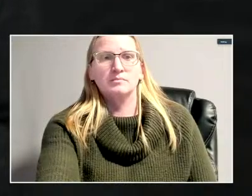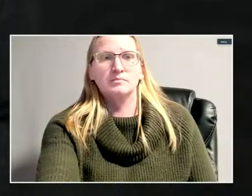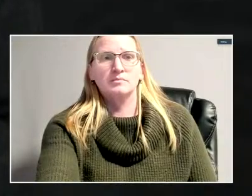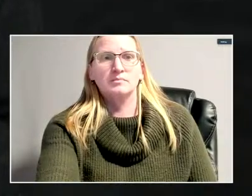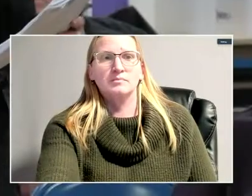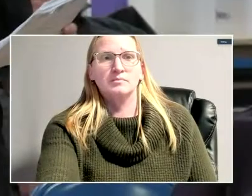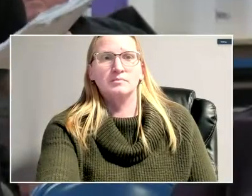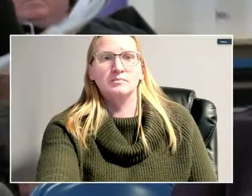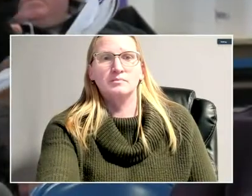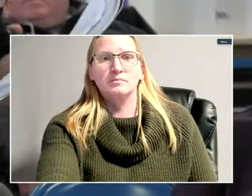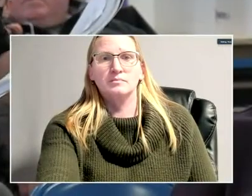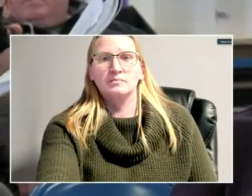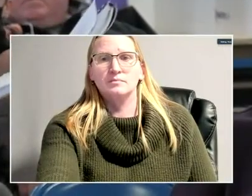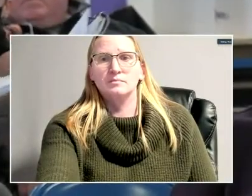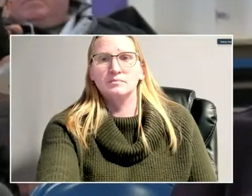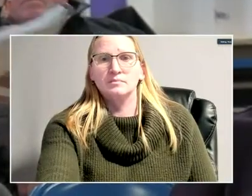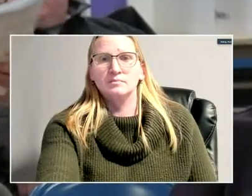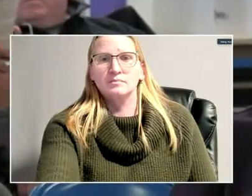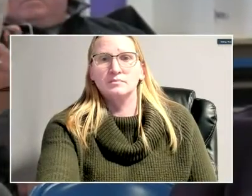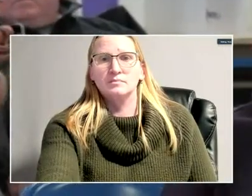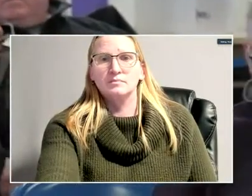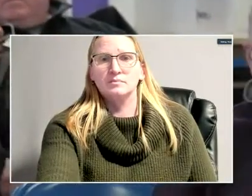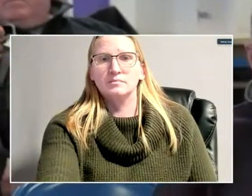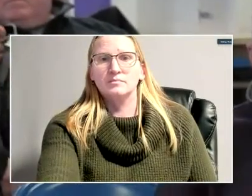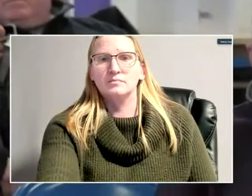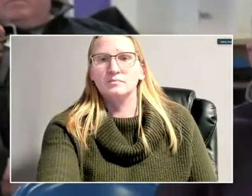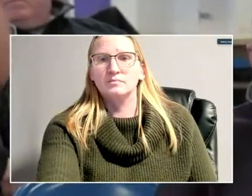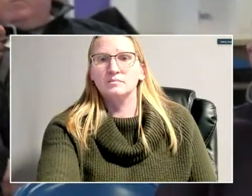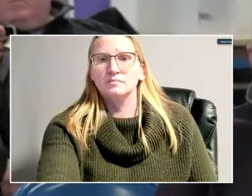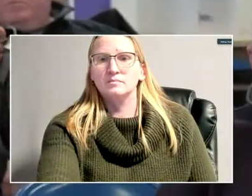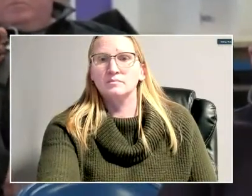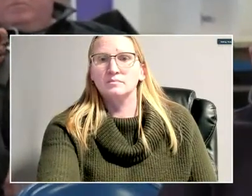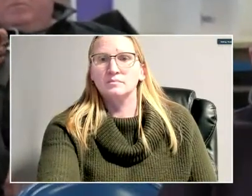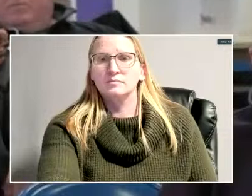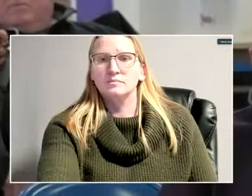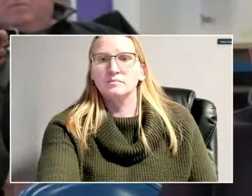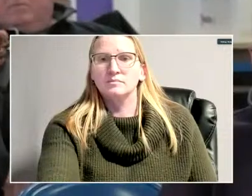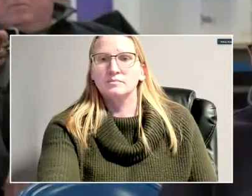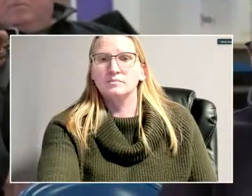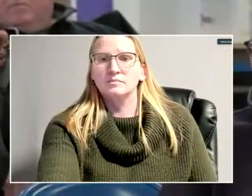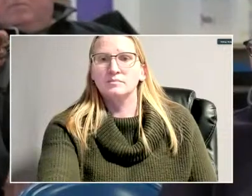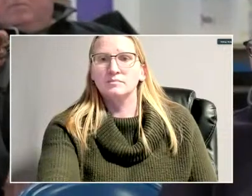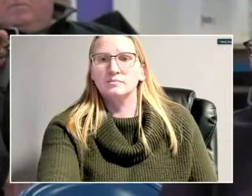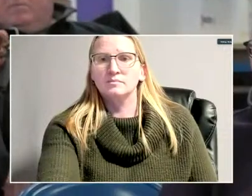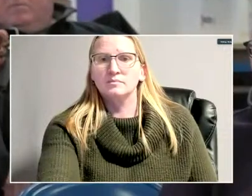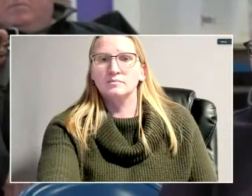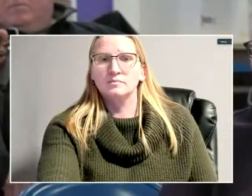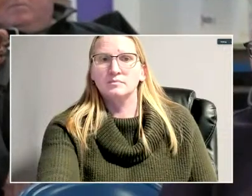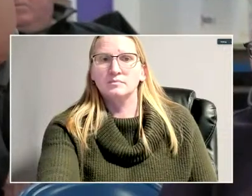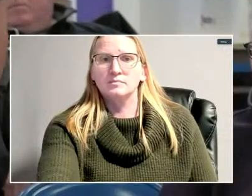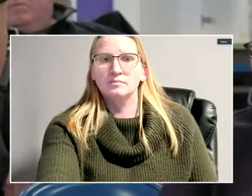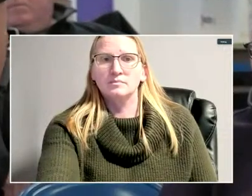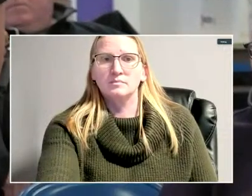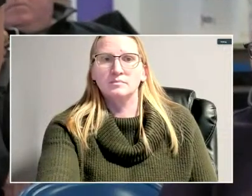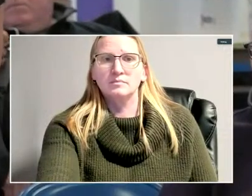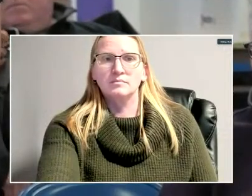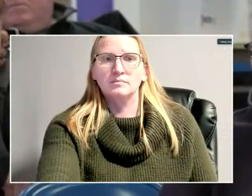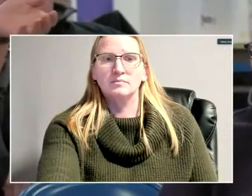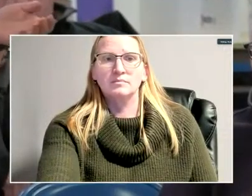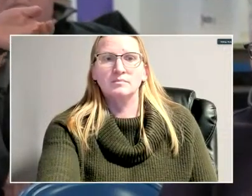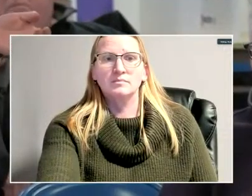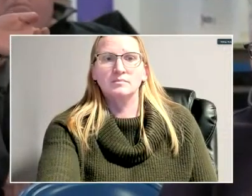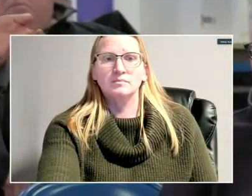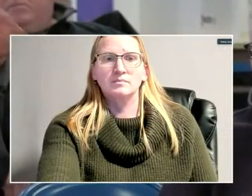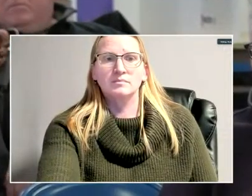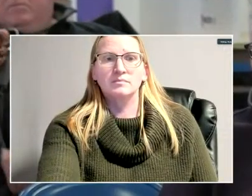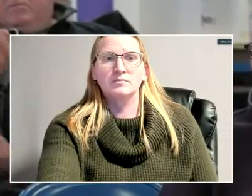Alex hi all Alex Fisher District 2 um thank you to